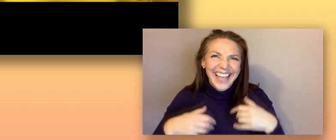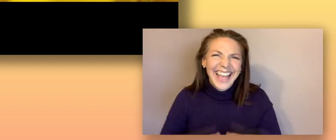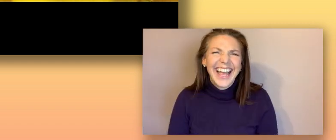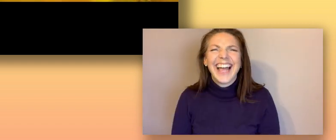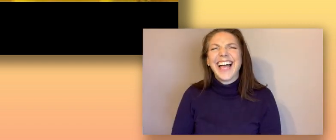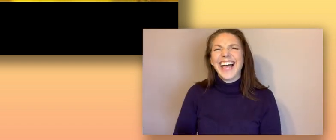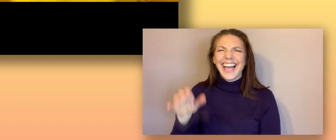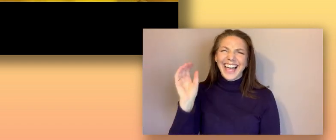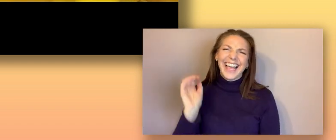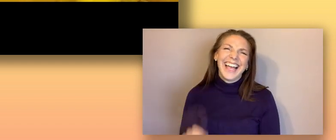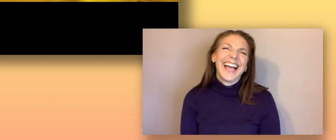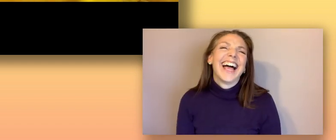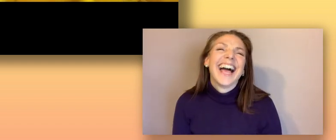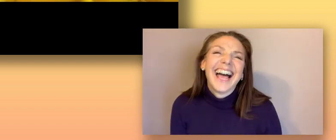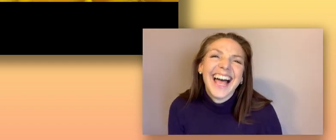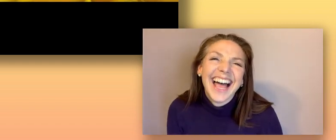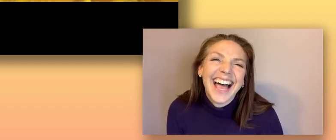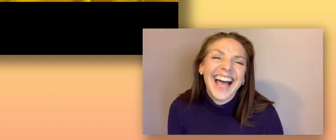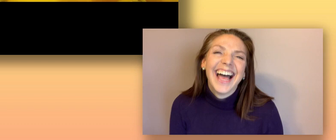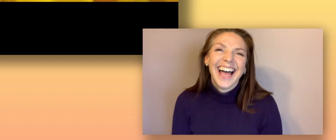phone.